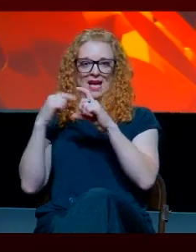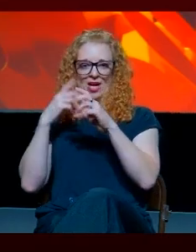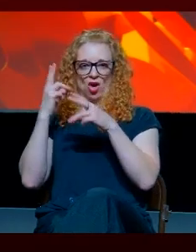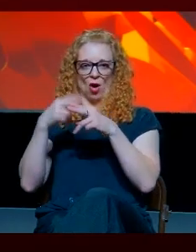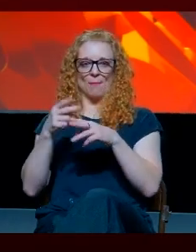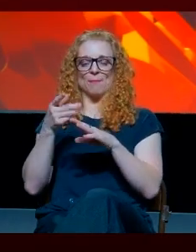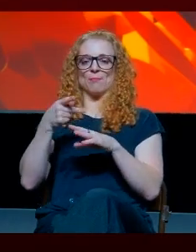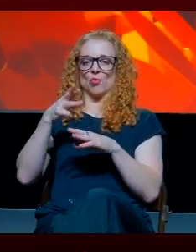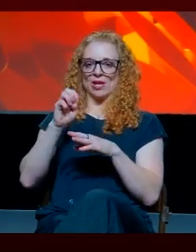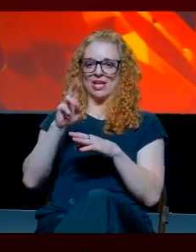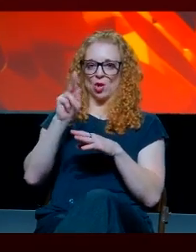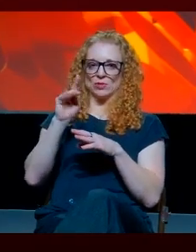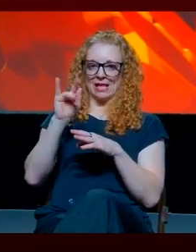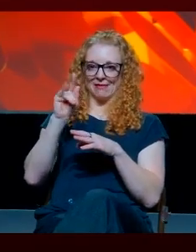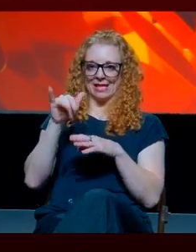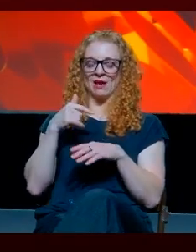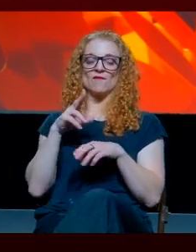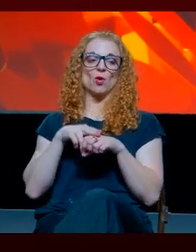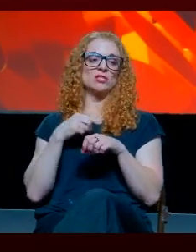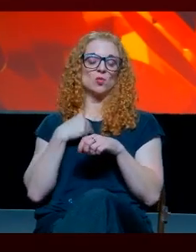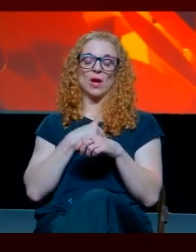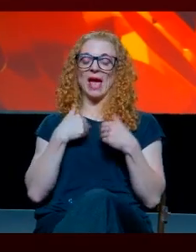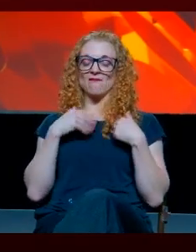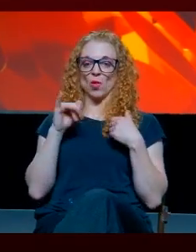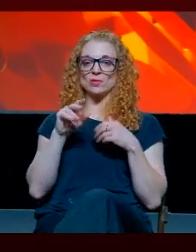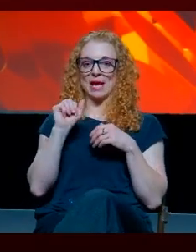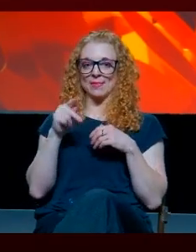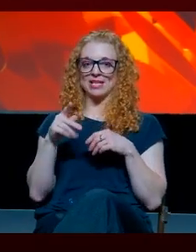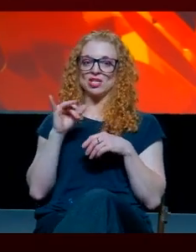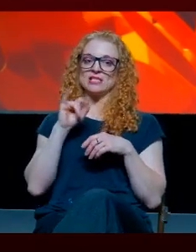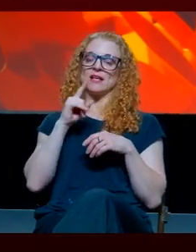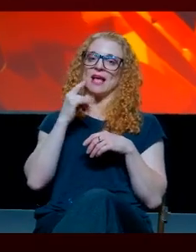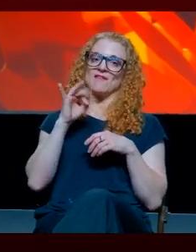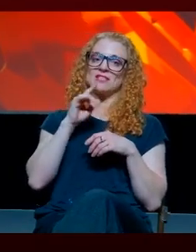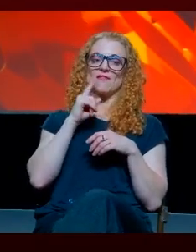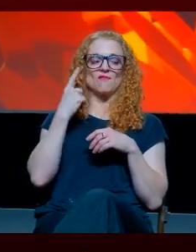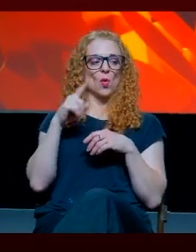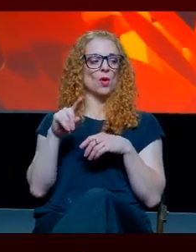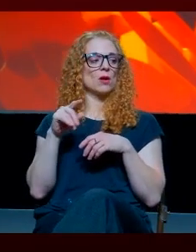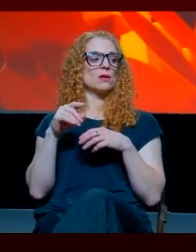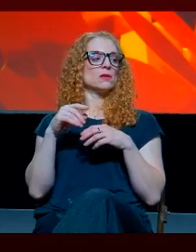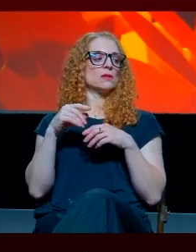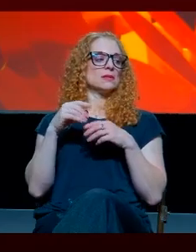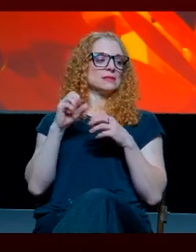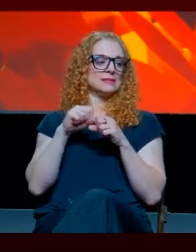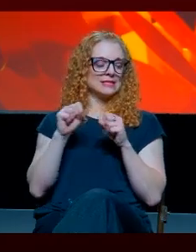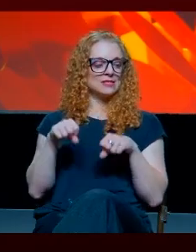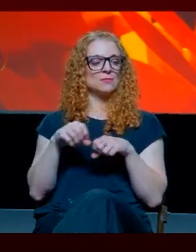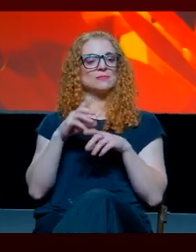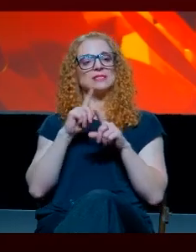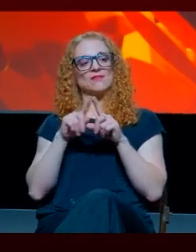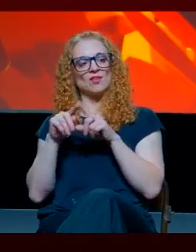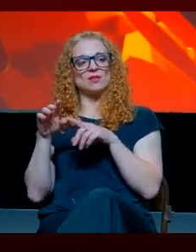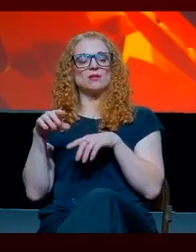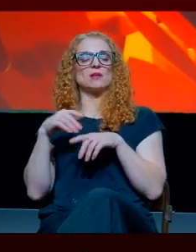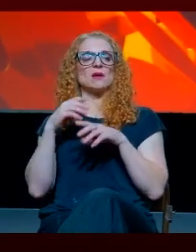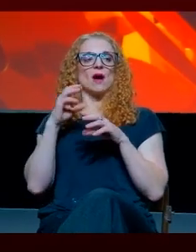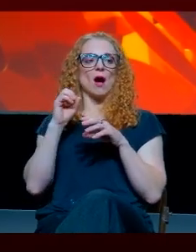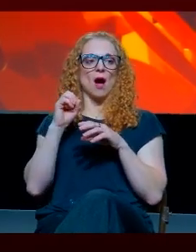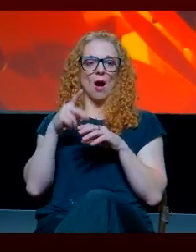of course, we have these applications, whether it's for spin systems, chemistry, materials, cryptography, optimization, and they